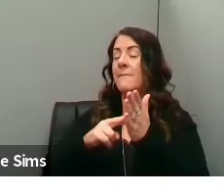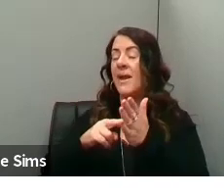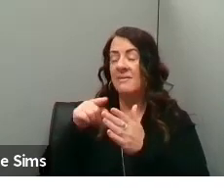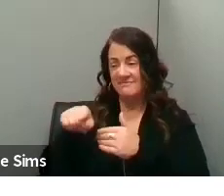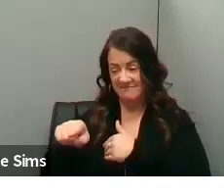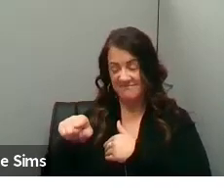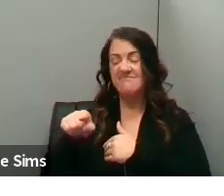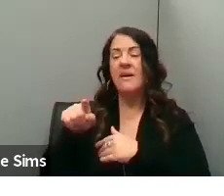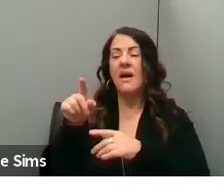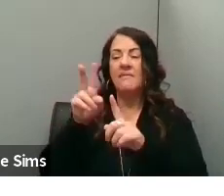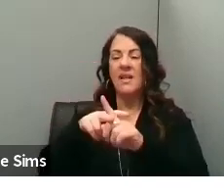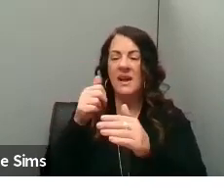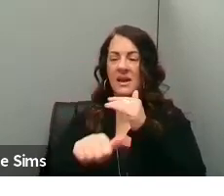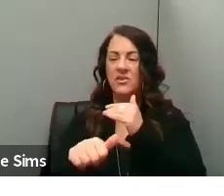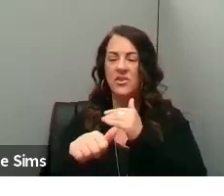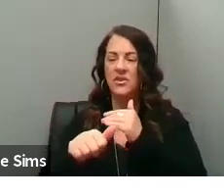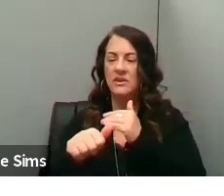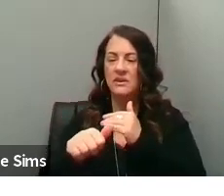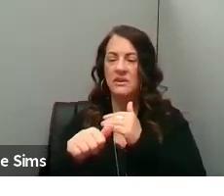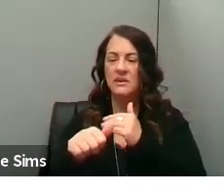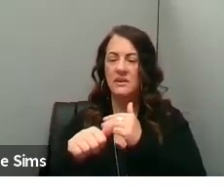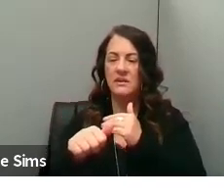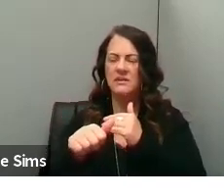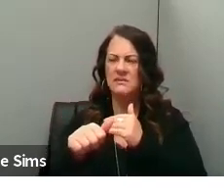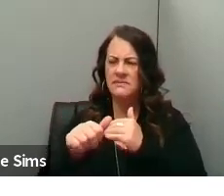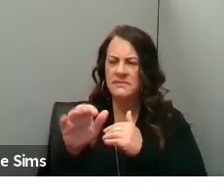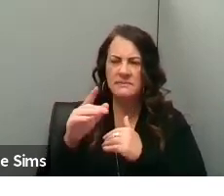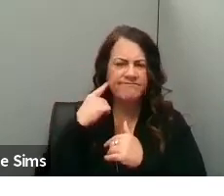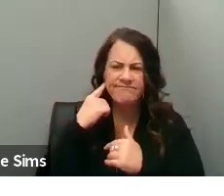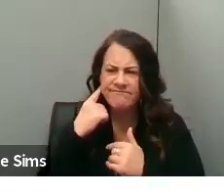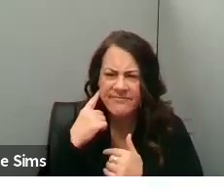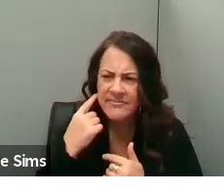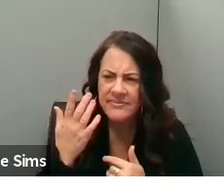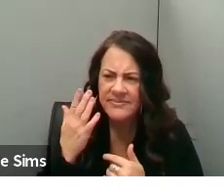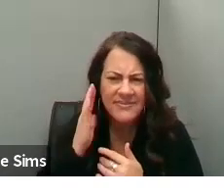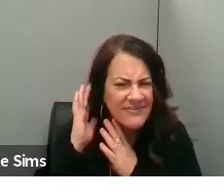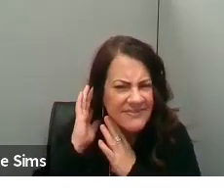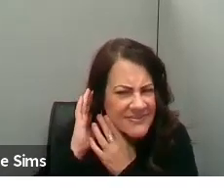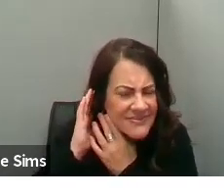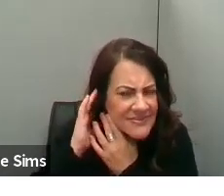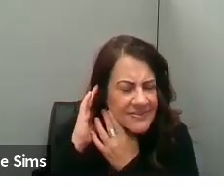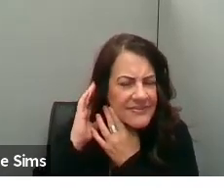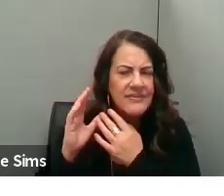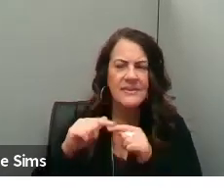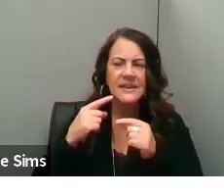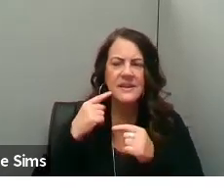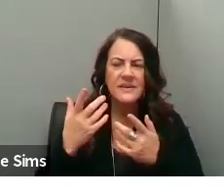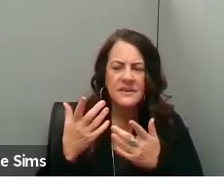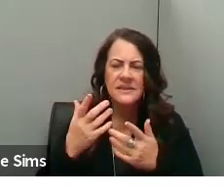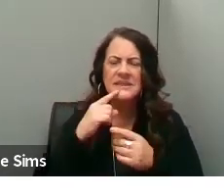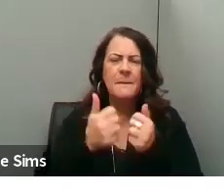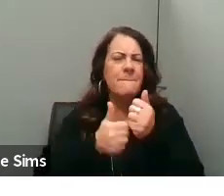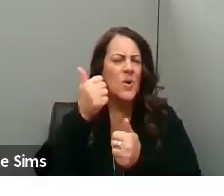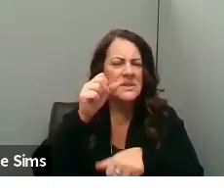employers rather than 15 or more employees. The reason these slides say